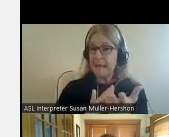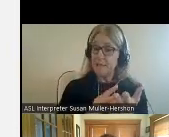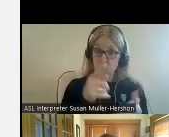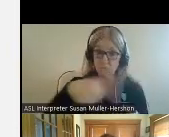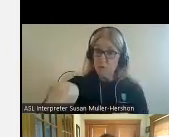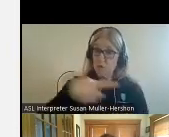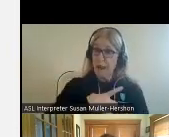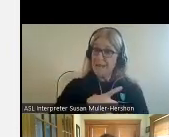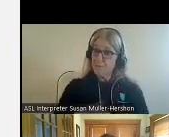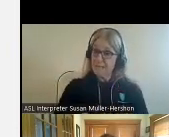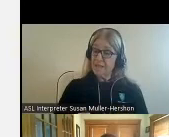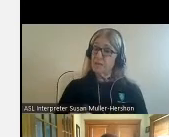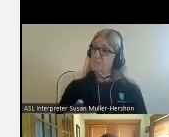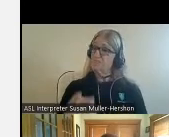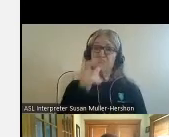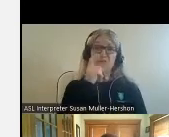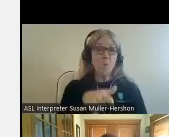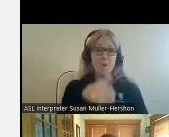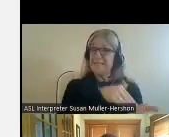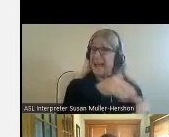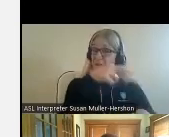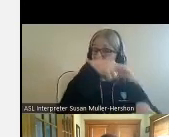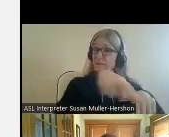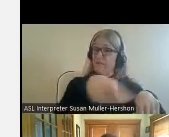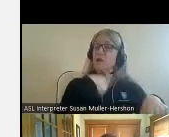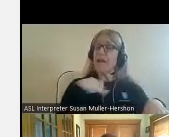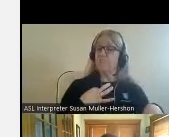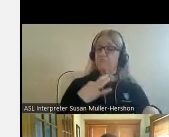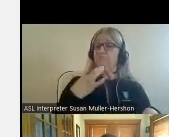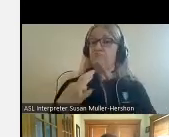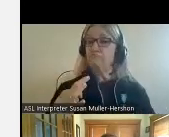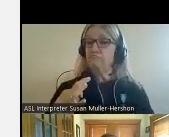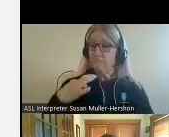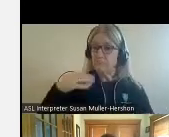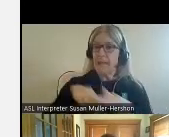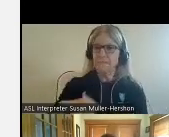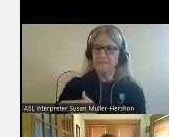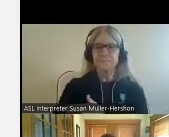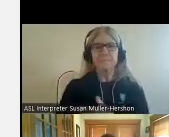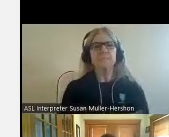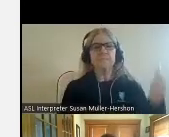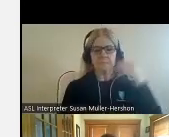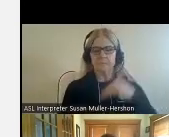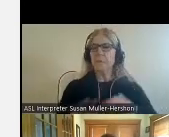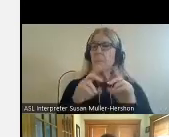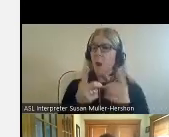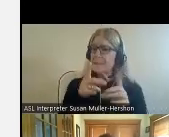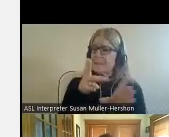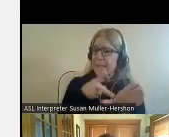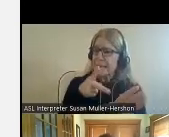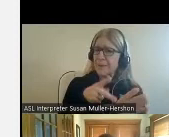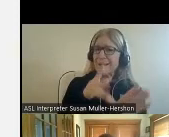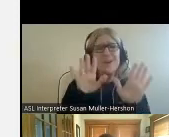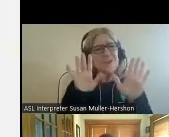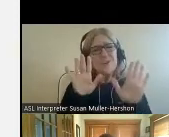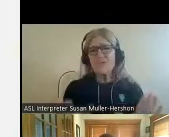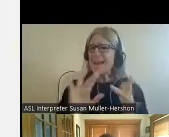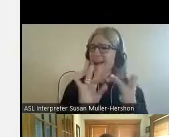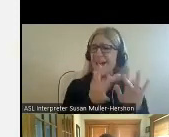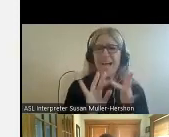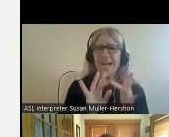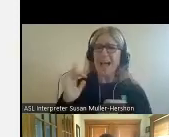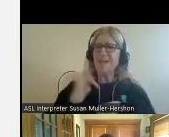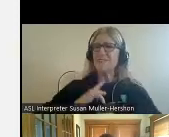can self-refer at the number that's posted here. The Department of Psychiatry also has some great online